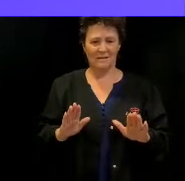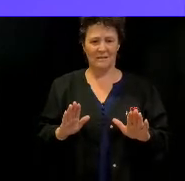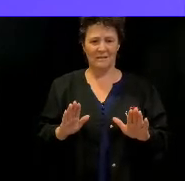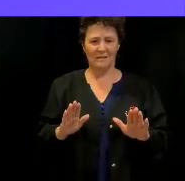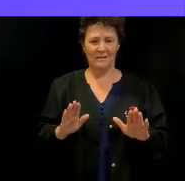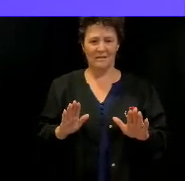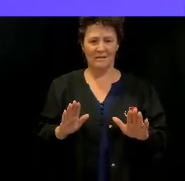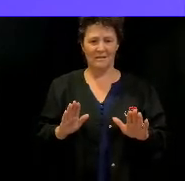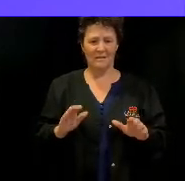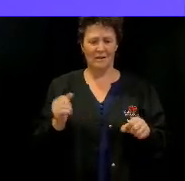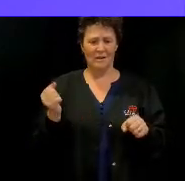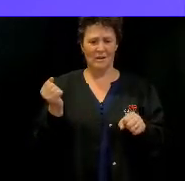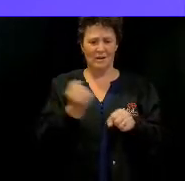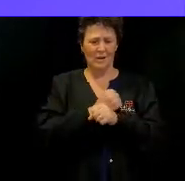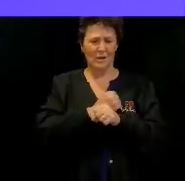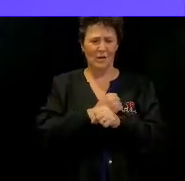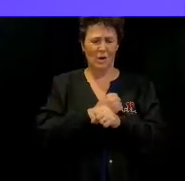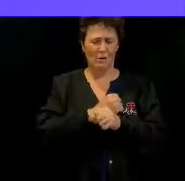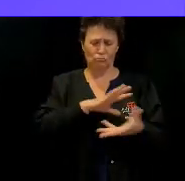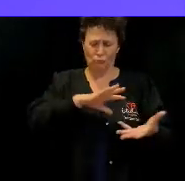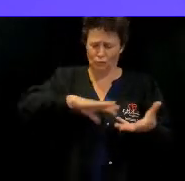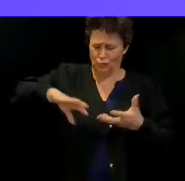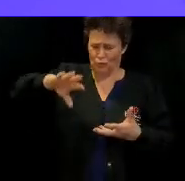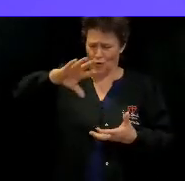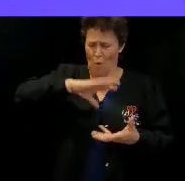You got storm sleeping peace.